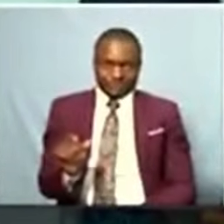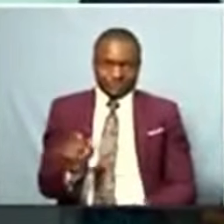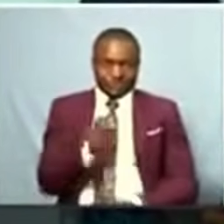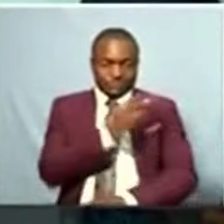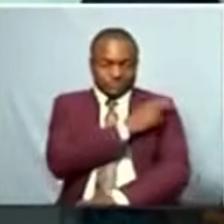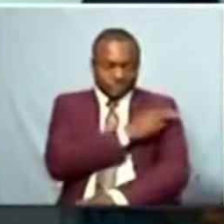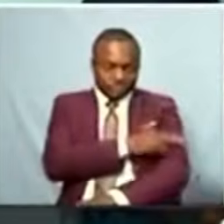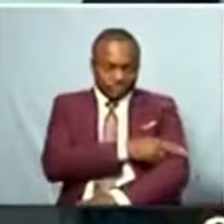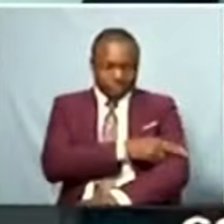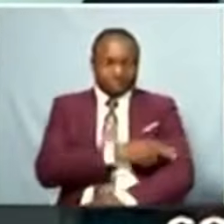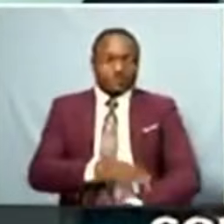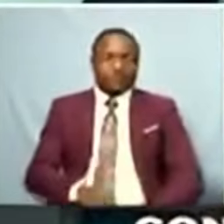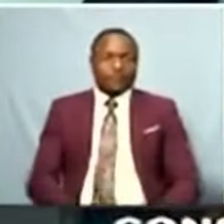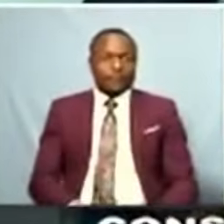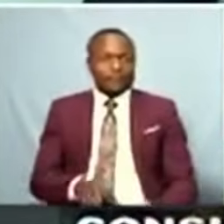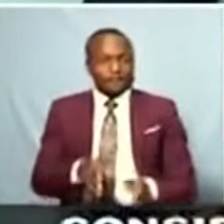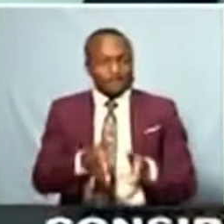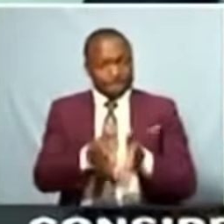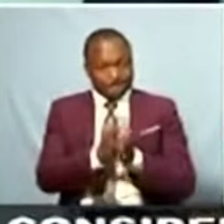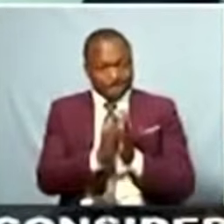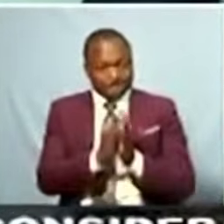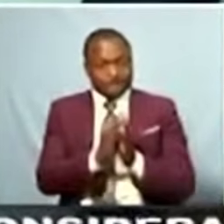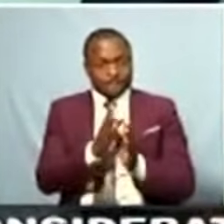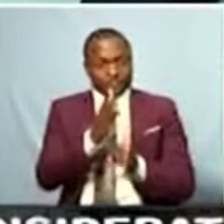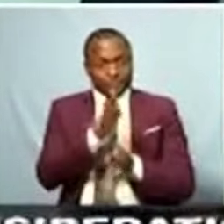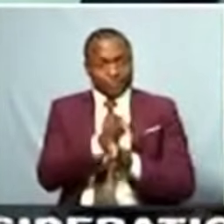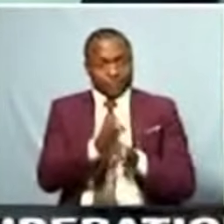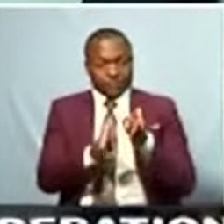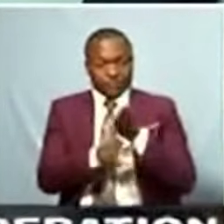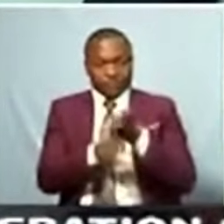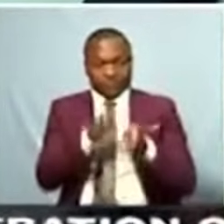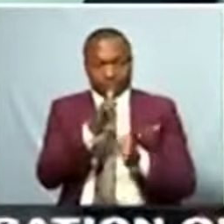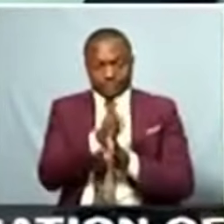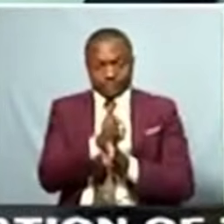hospital, I think I'll ask the infrastructure man